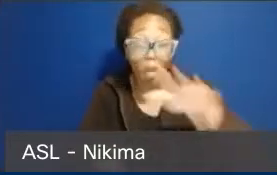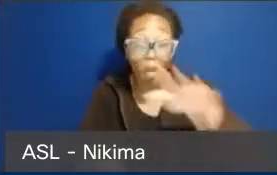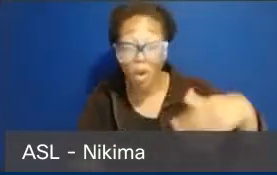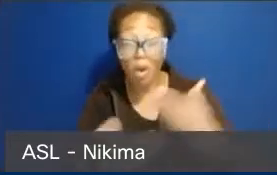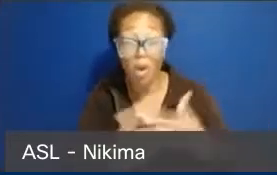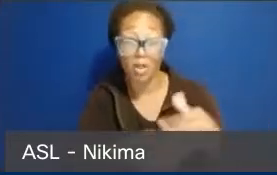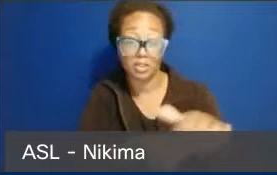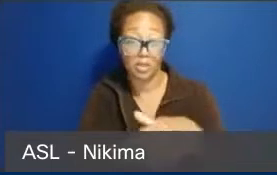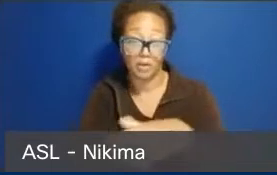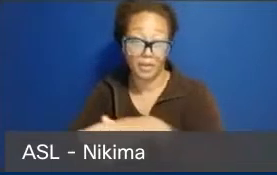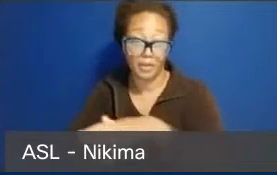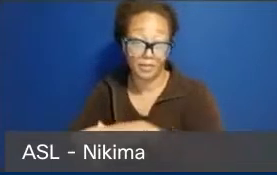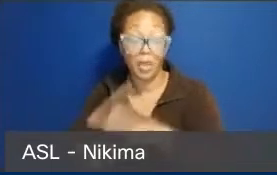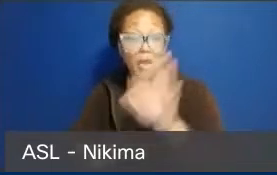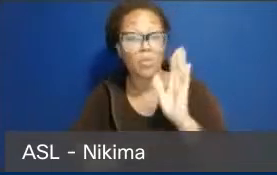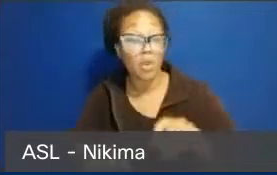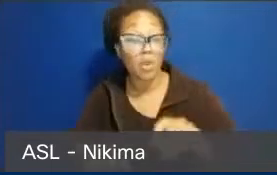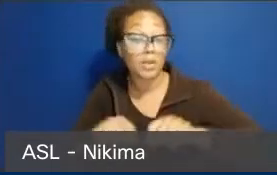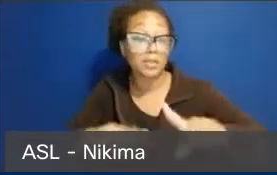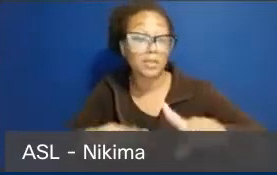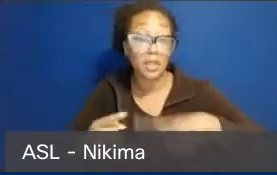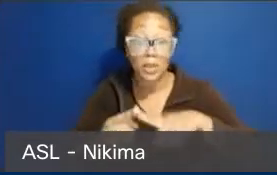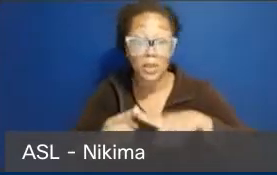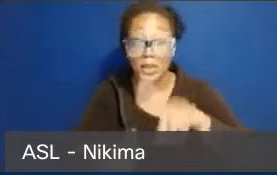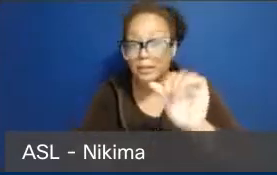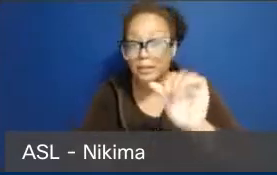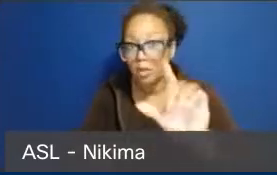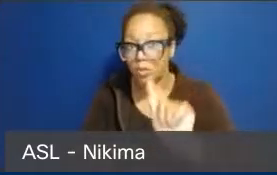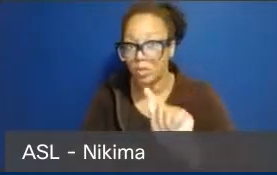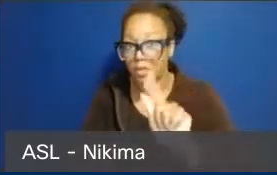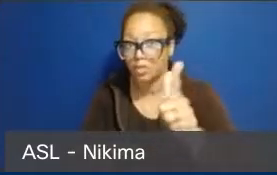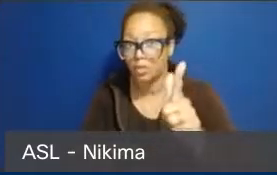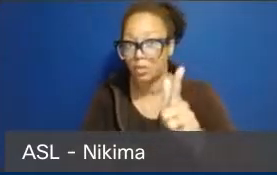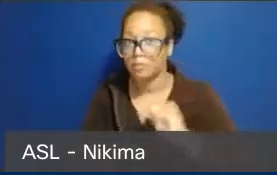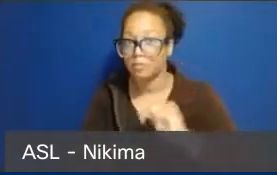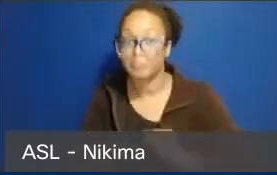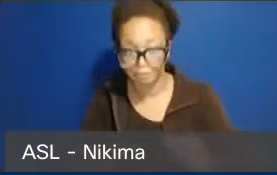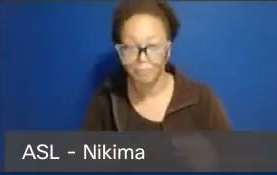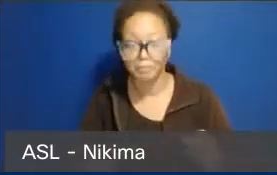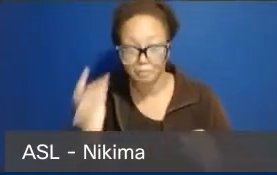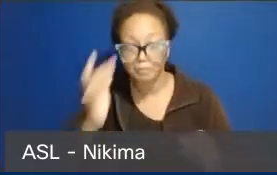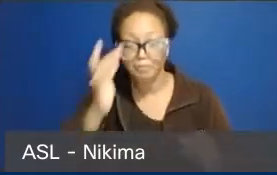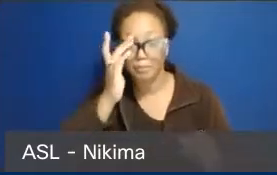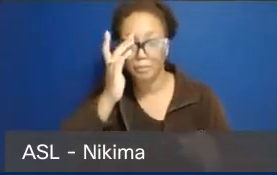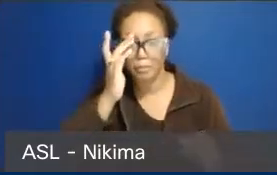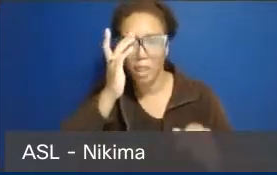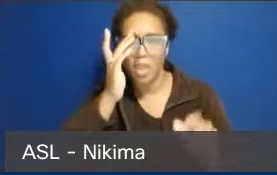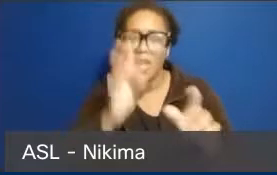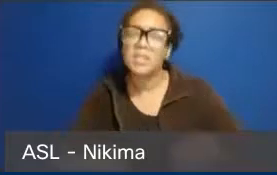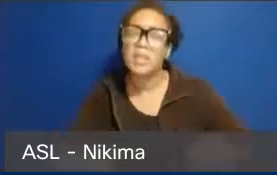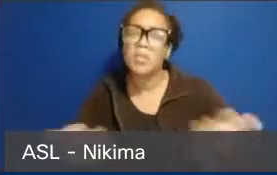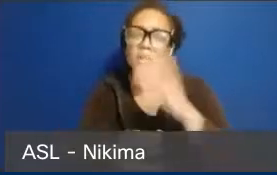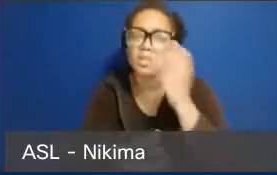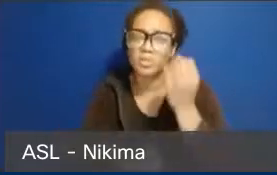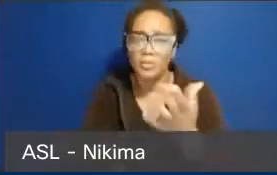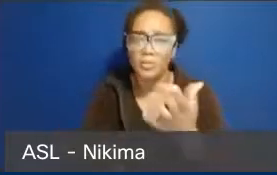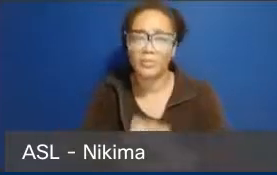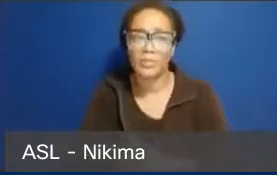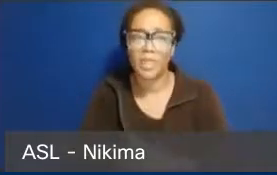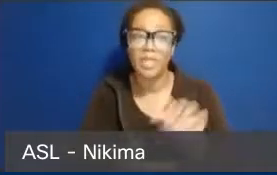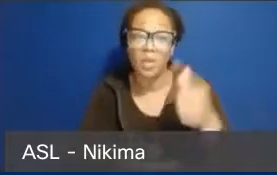And we're going to release that in December of 2021. And it's important to note that the 1-year and